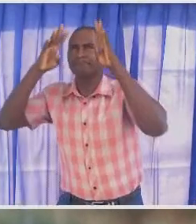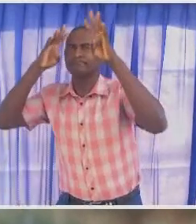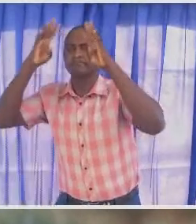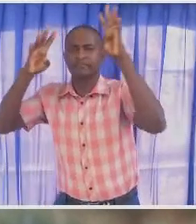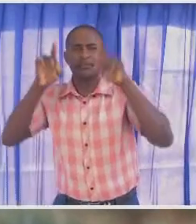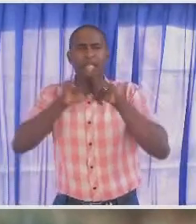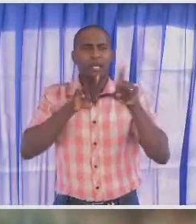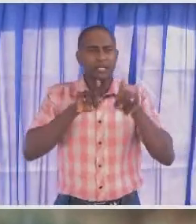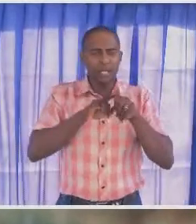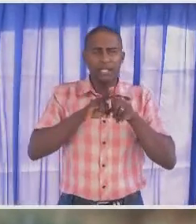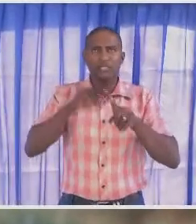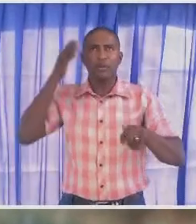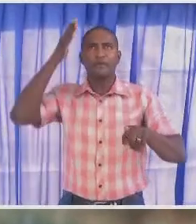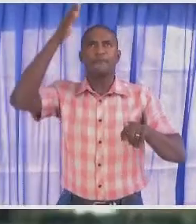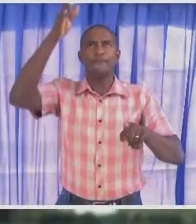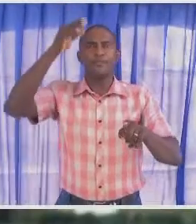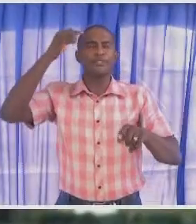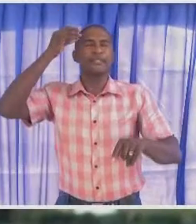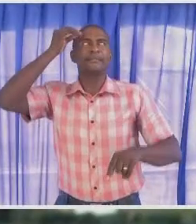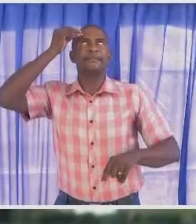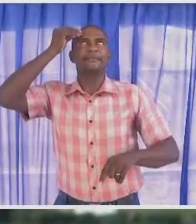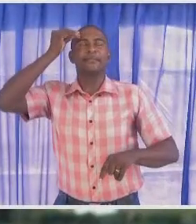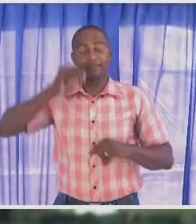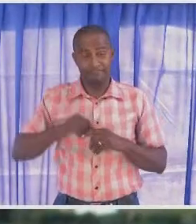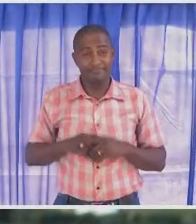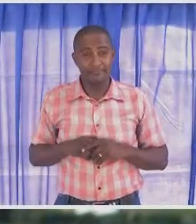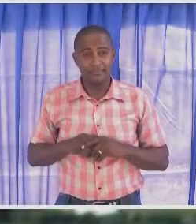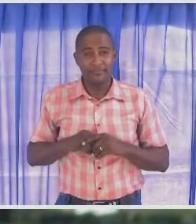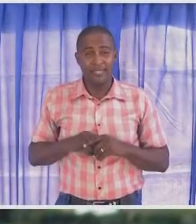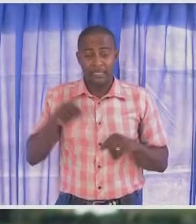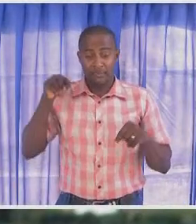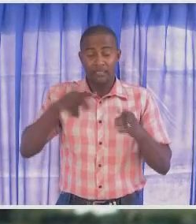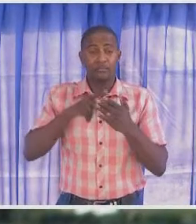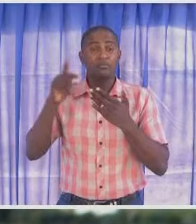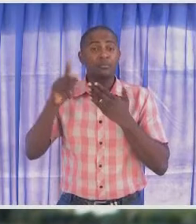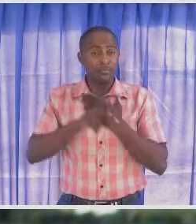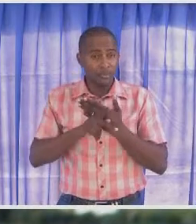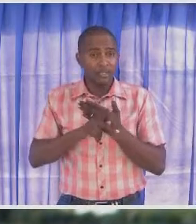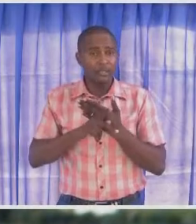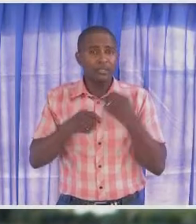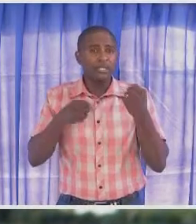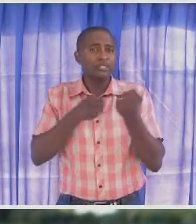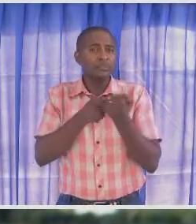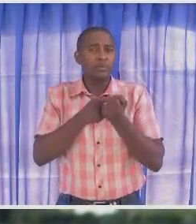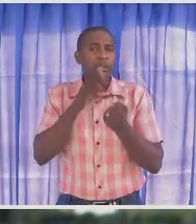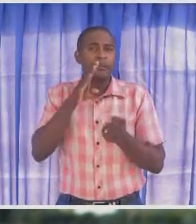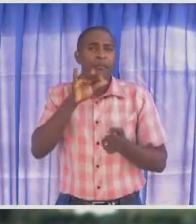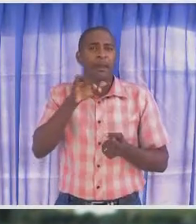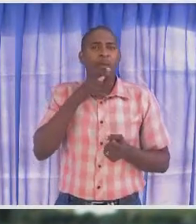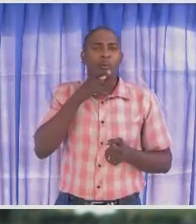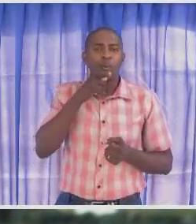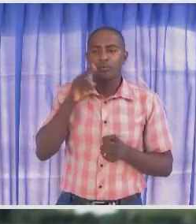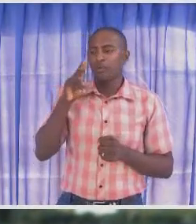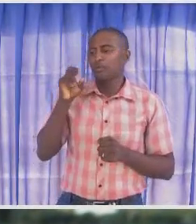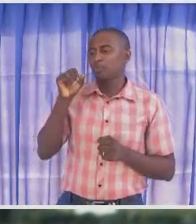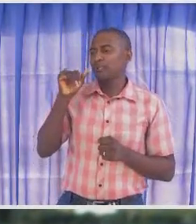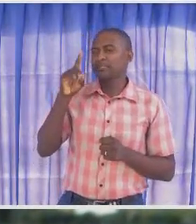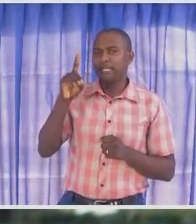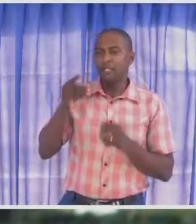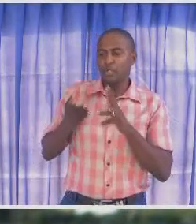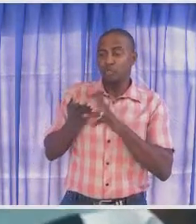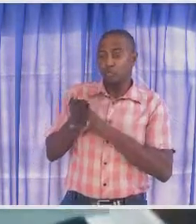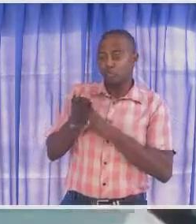and forward thinking. This program is supported by USAID through the Advanced